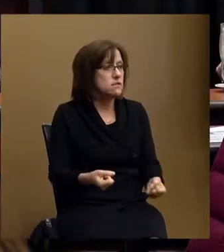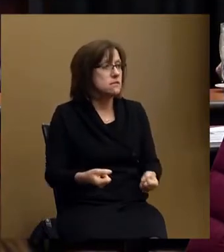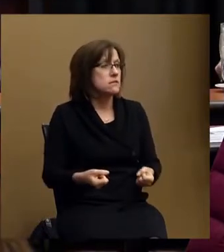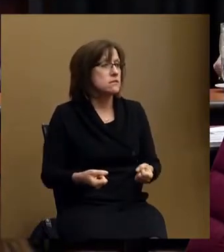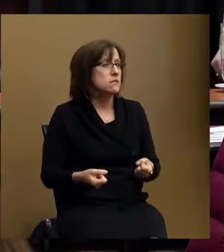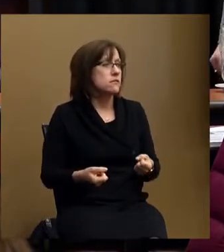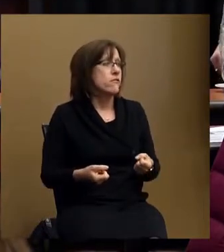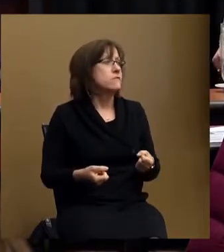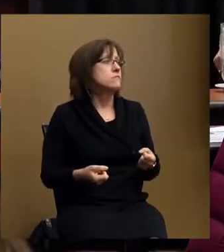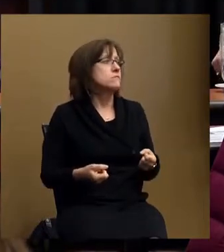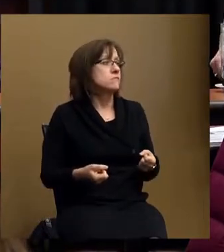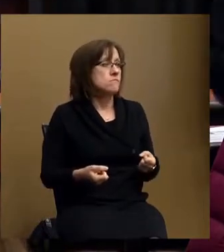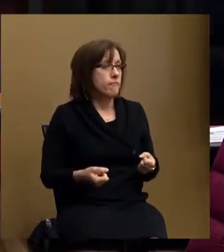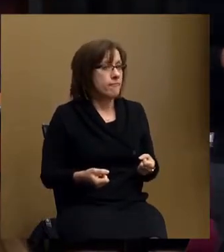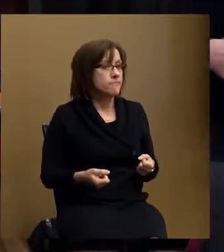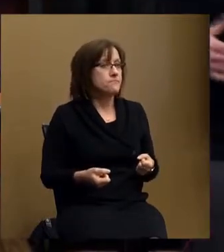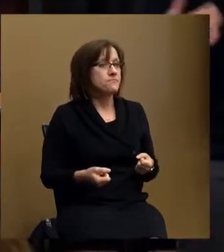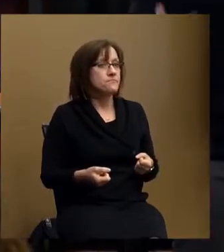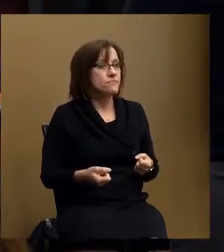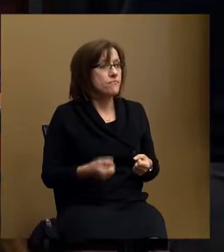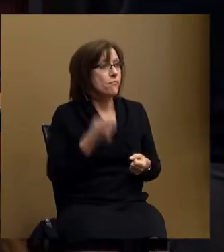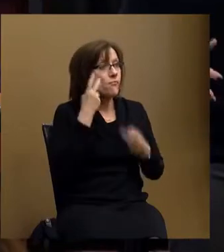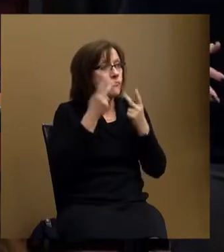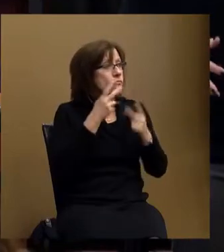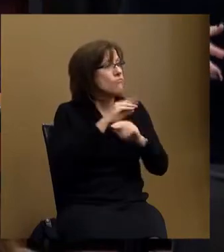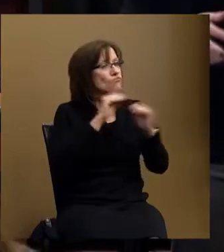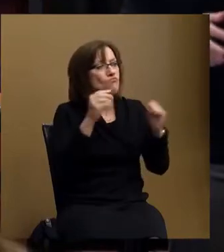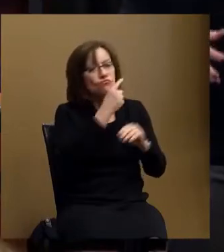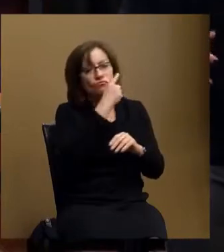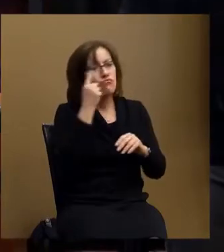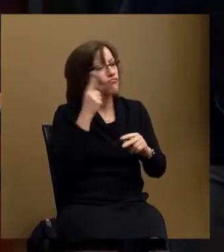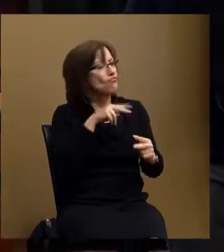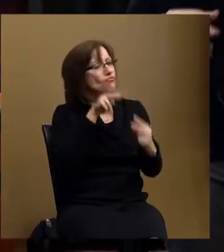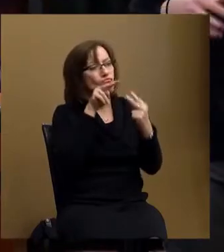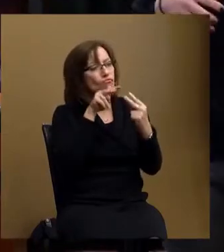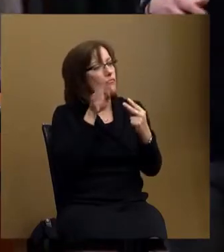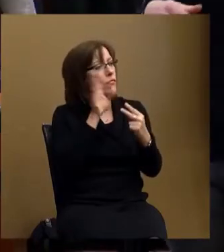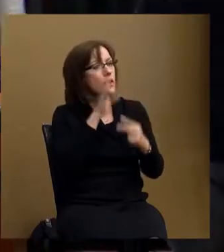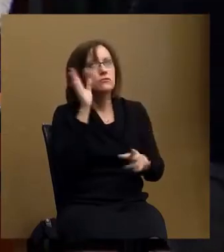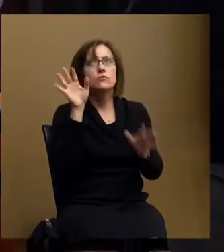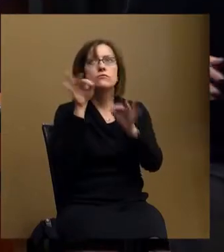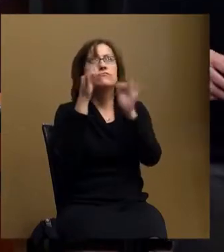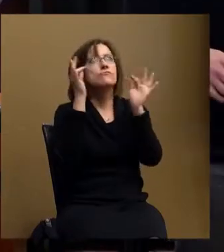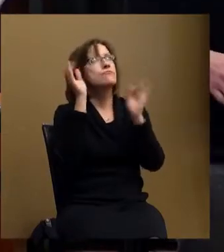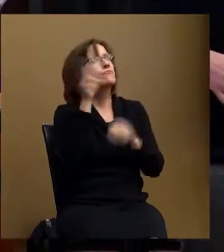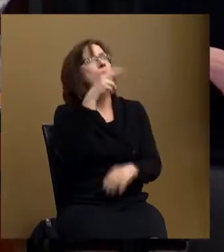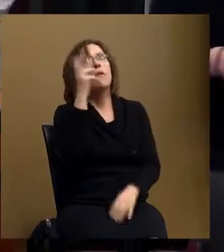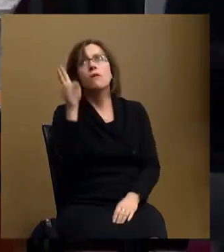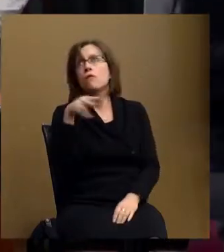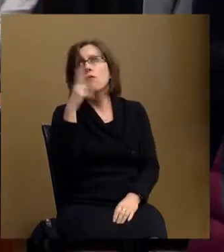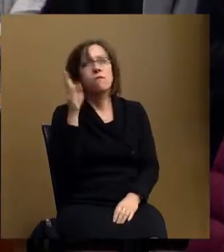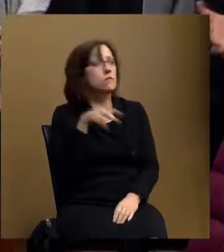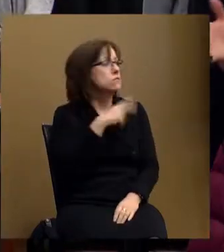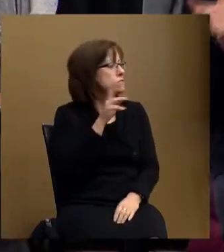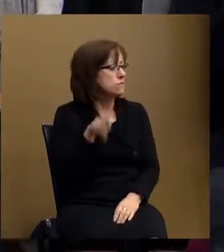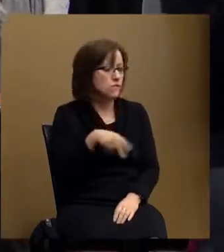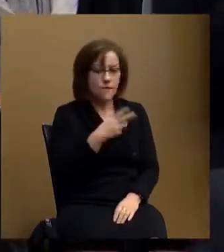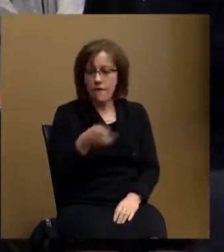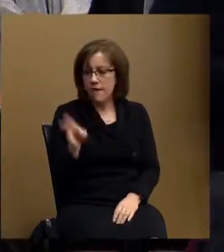good. Visual, no eye contact with people or items. Like he is all over the